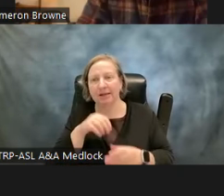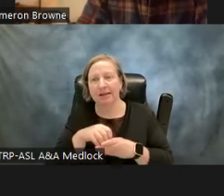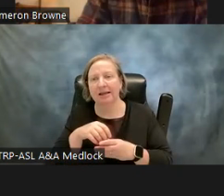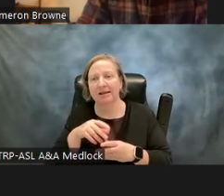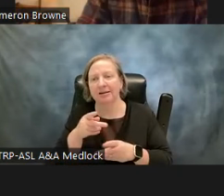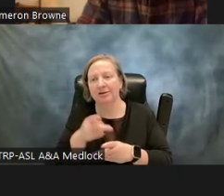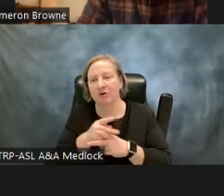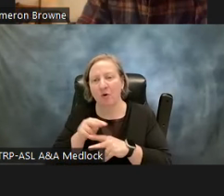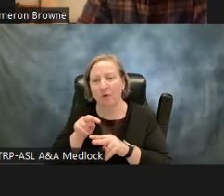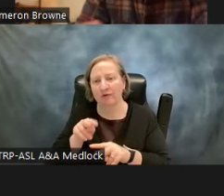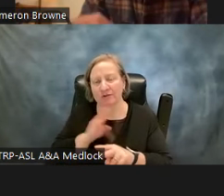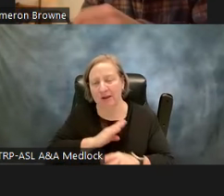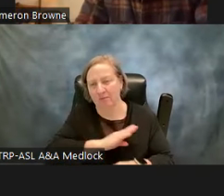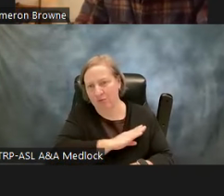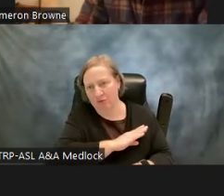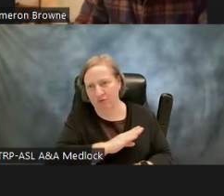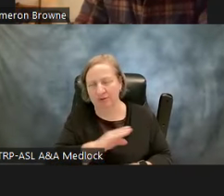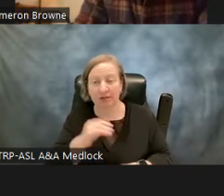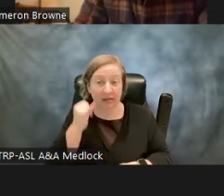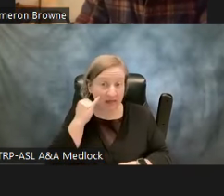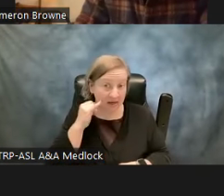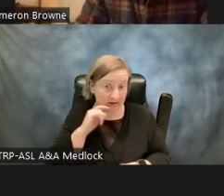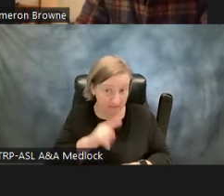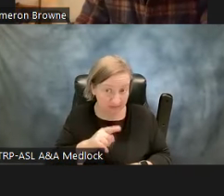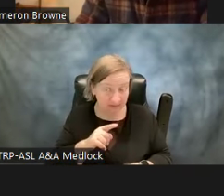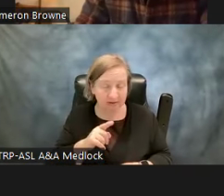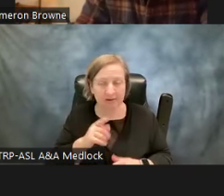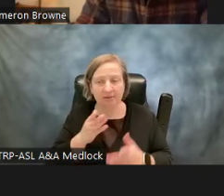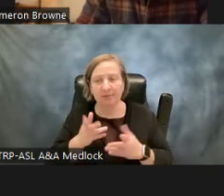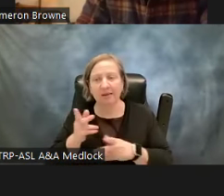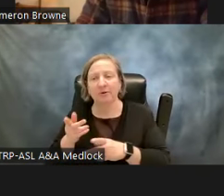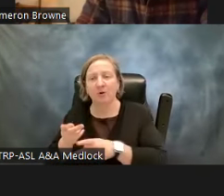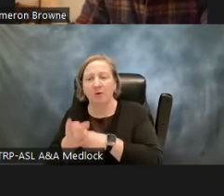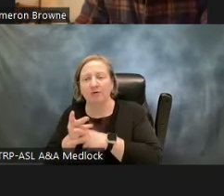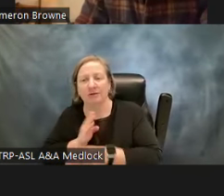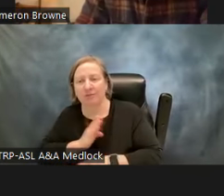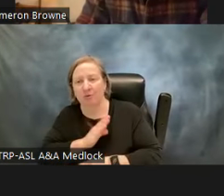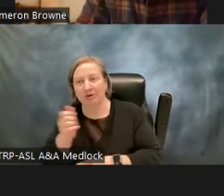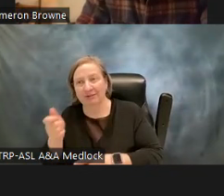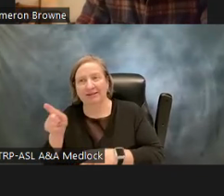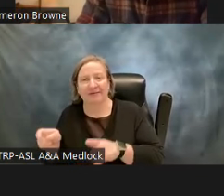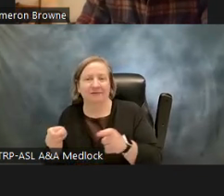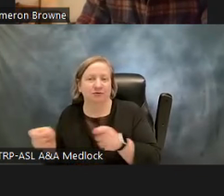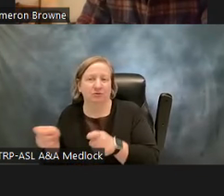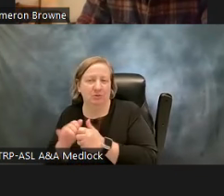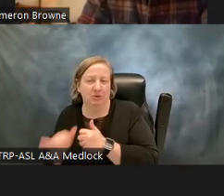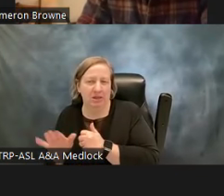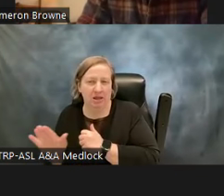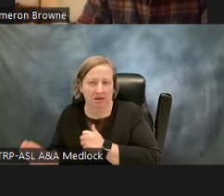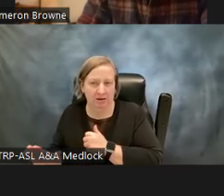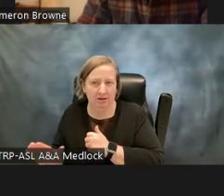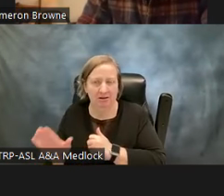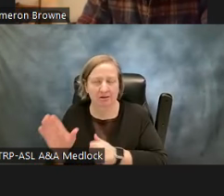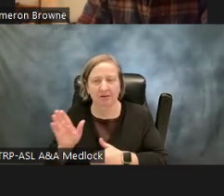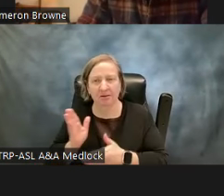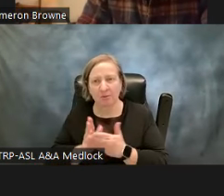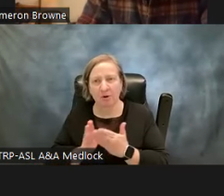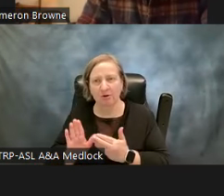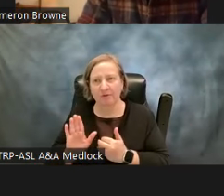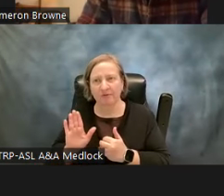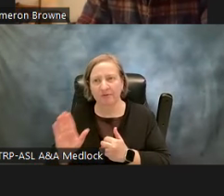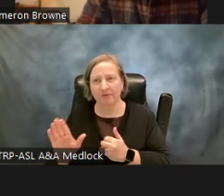board's space. And if that's the case, then it may be something that the oversight board itself needs to deal with as part of there may